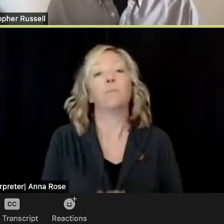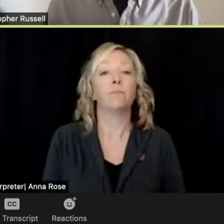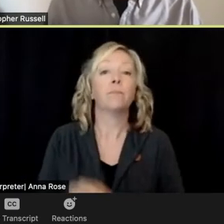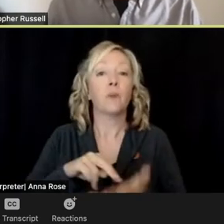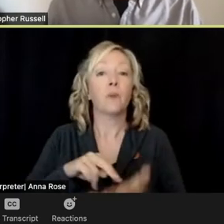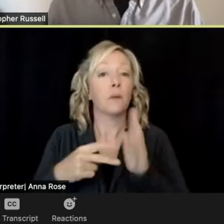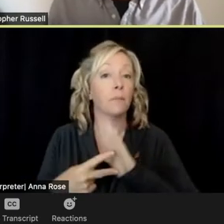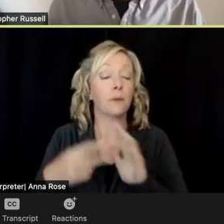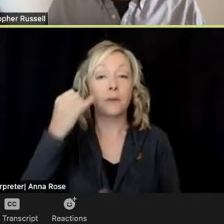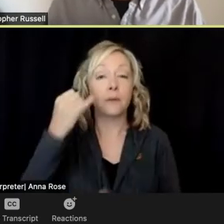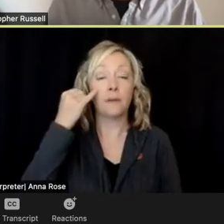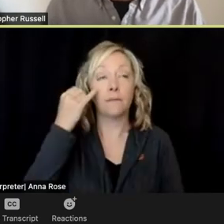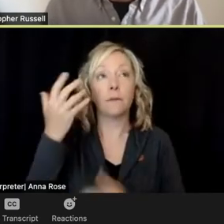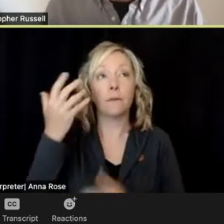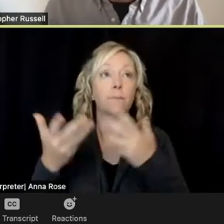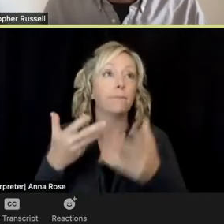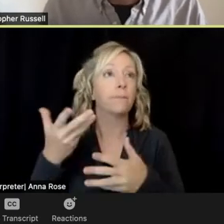towards making